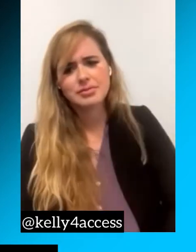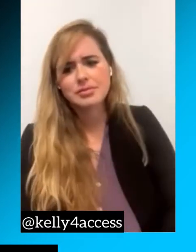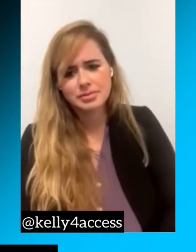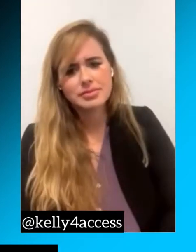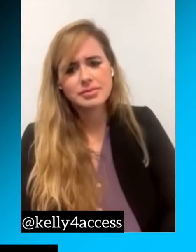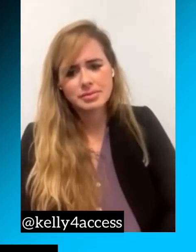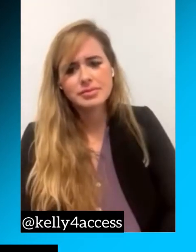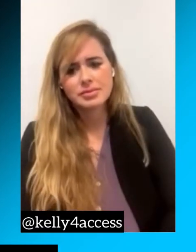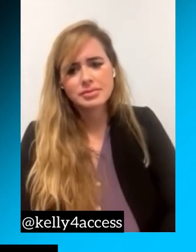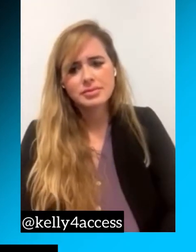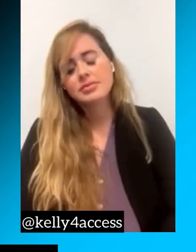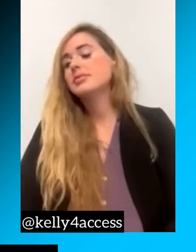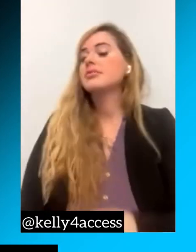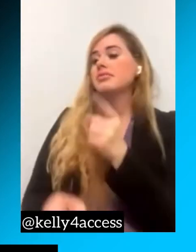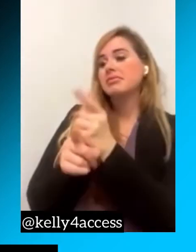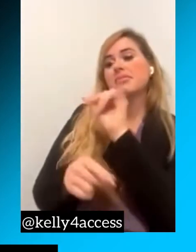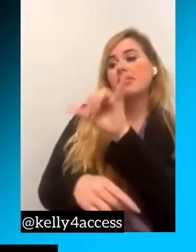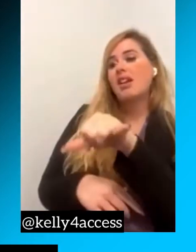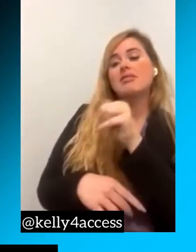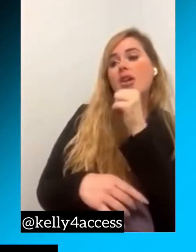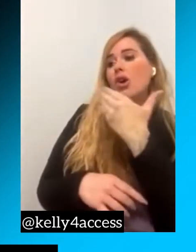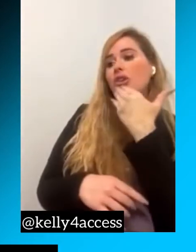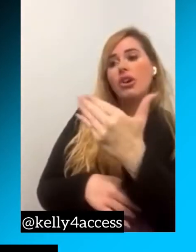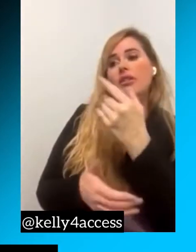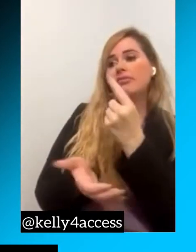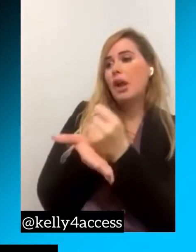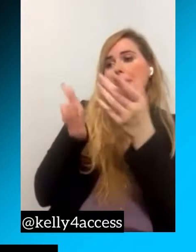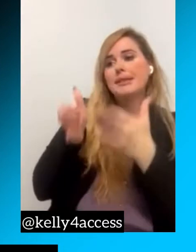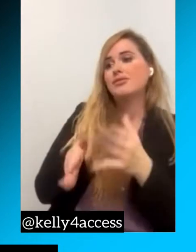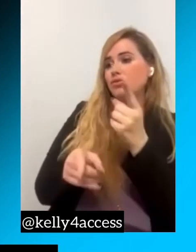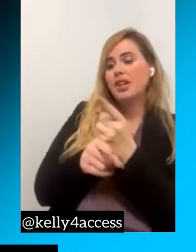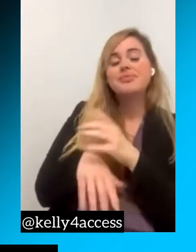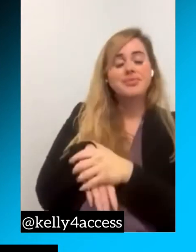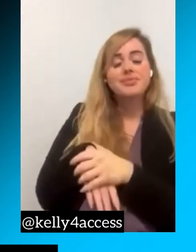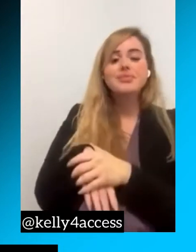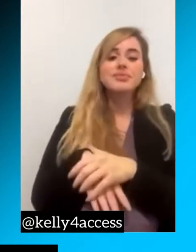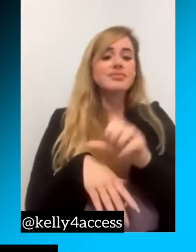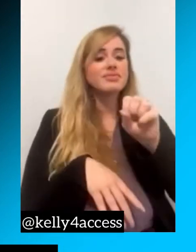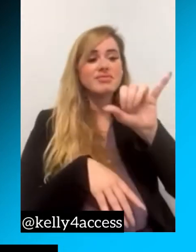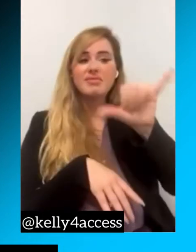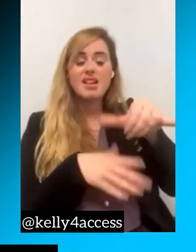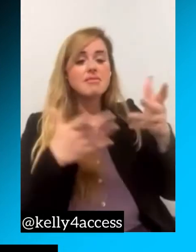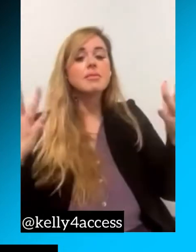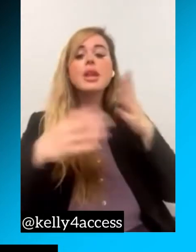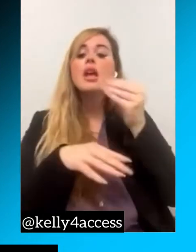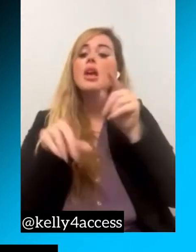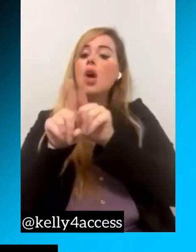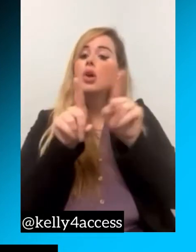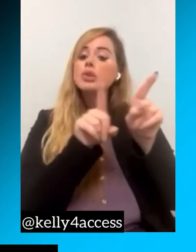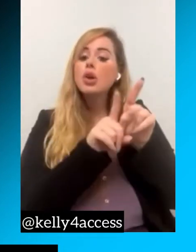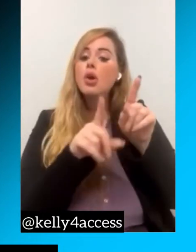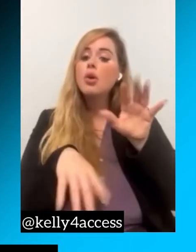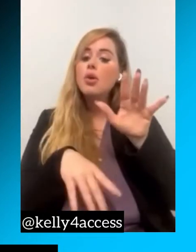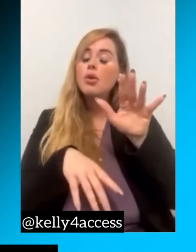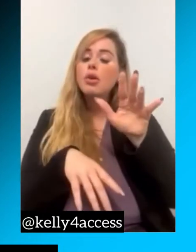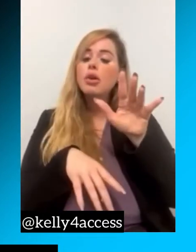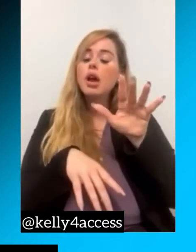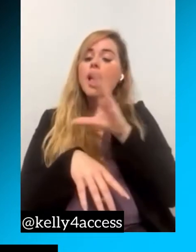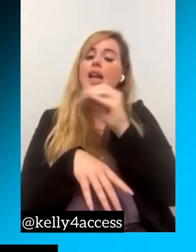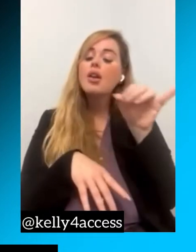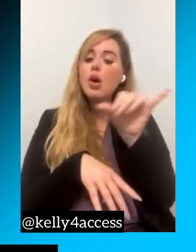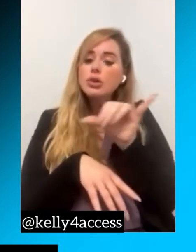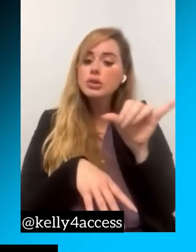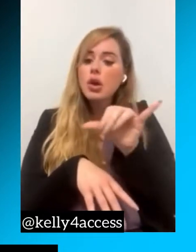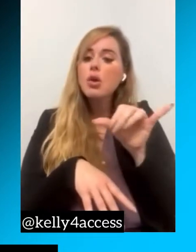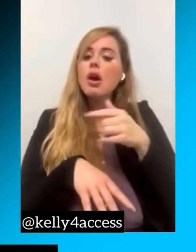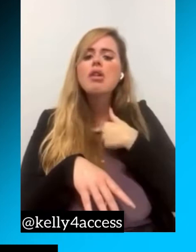That doesn't make a good therapist. not at all. And then the other one that I think, and I'd like to hear your thoughts